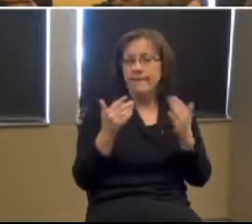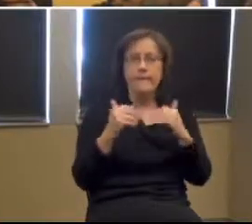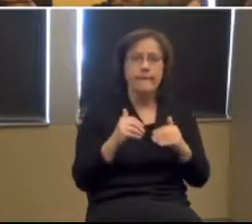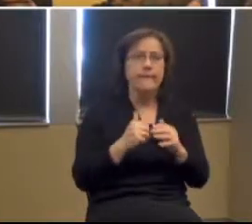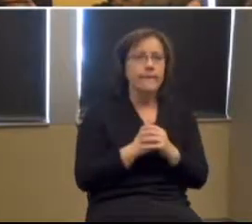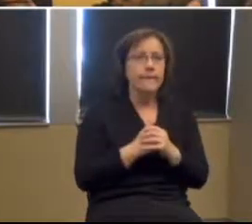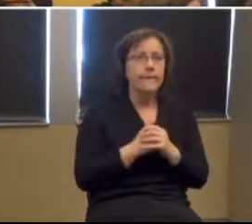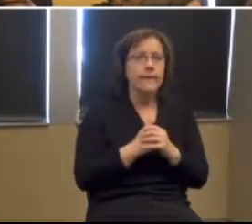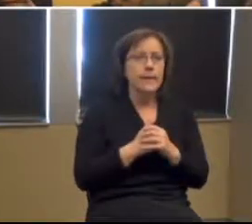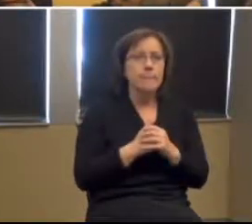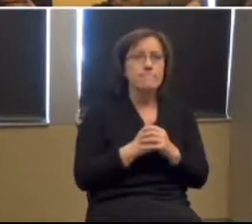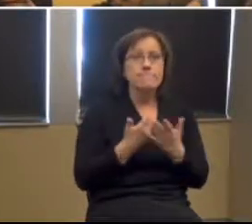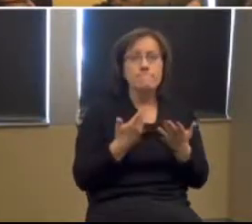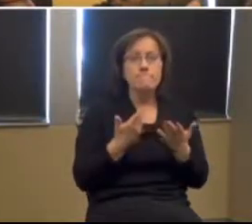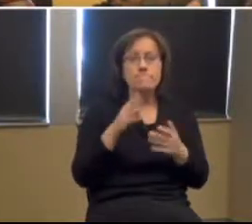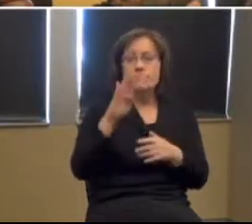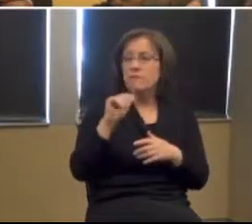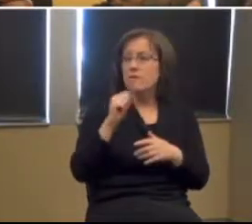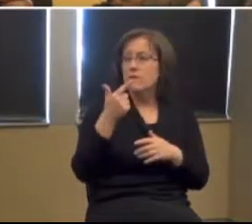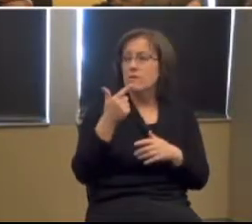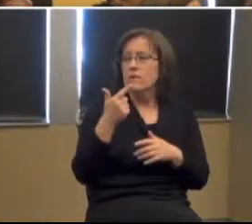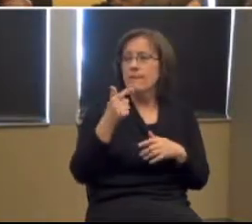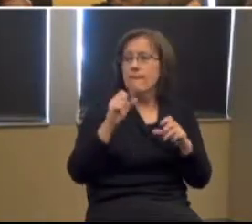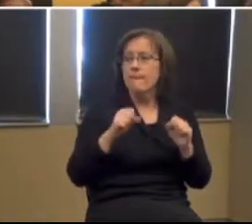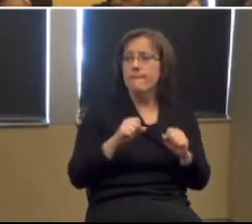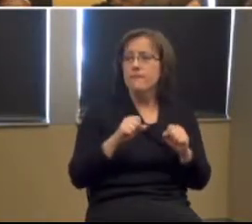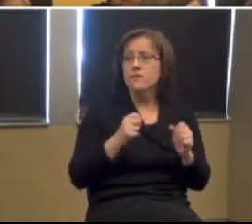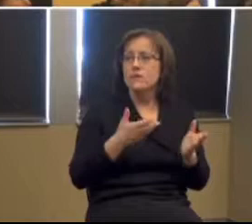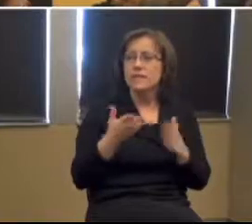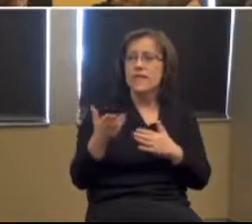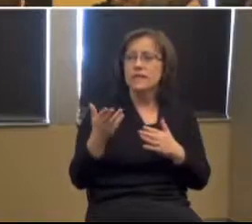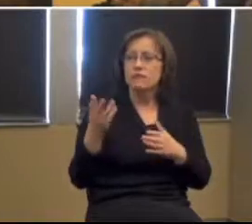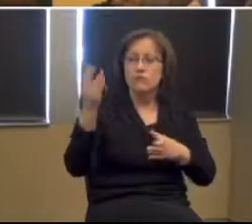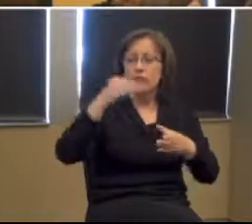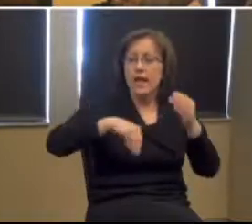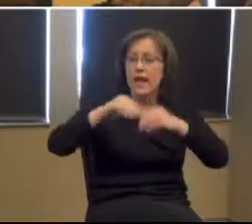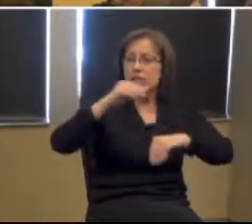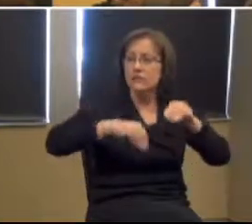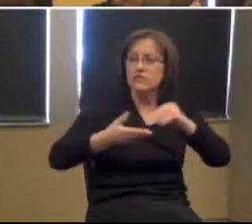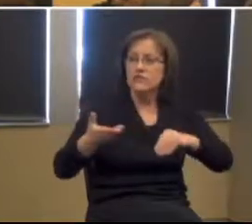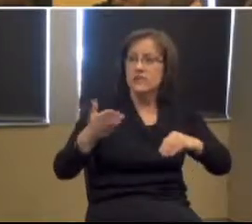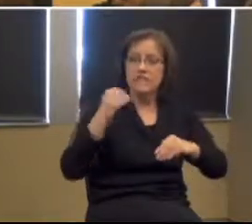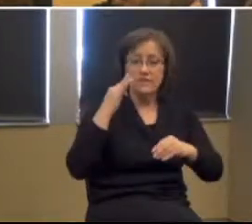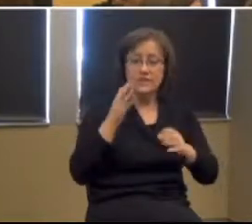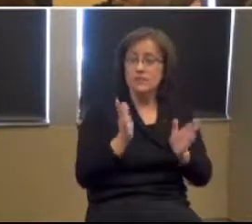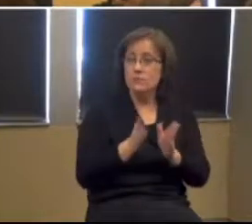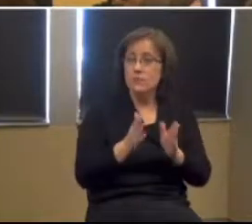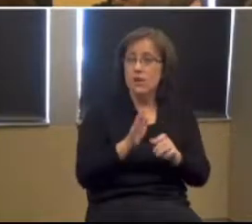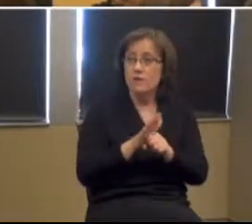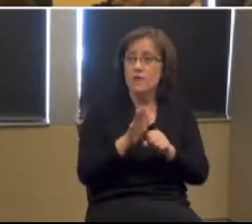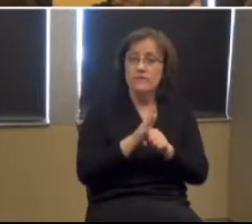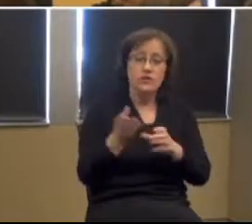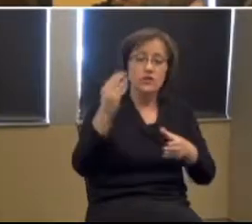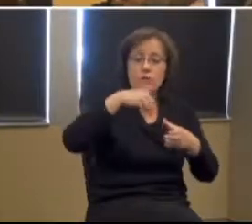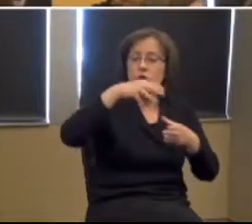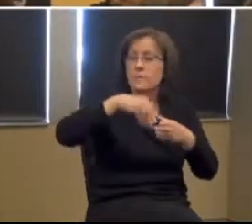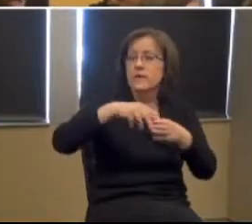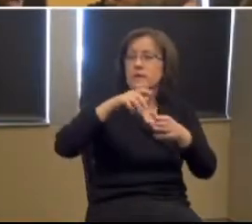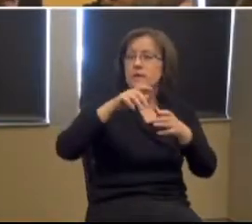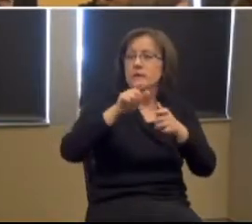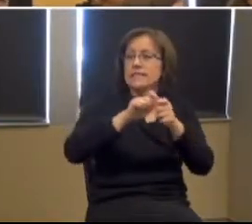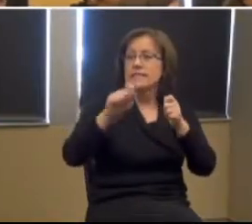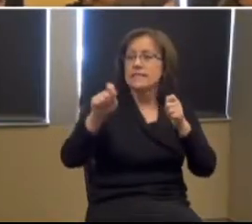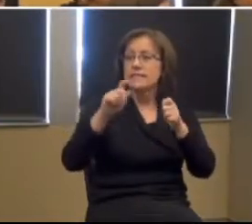Bags you can take to pack your stuff in when you leave if things are small enough that they fit into a Ziploc bag. I'm